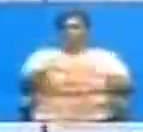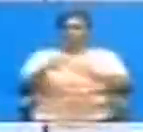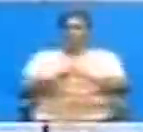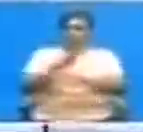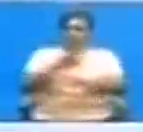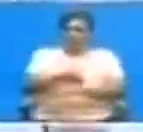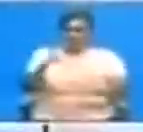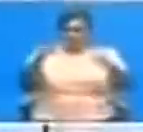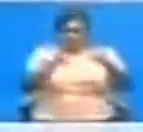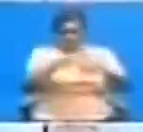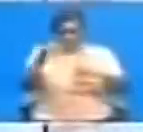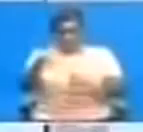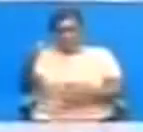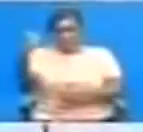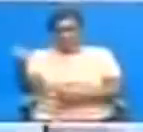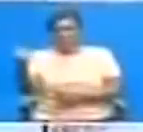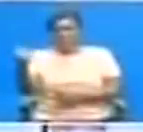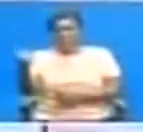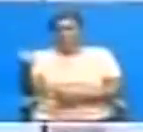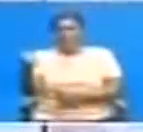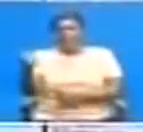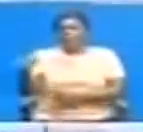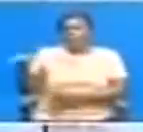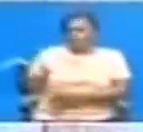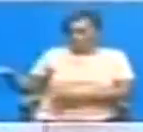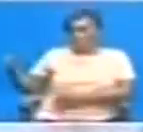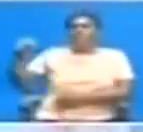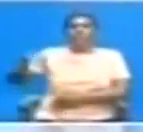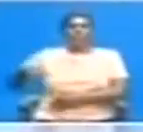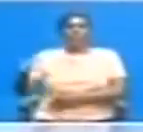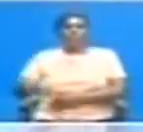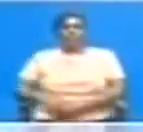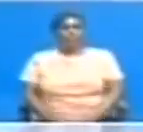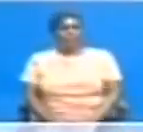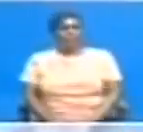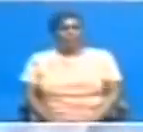over 7.5 million by 7 p.m. today.